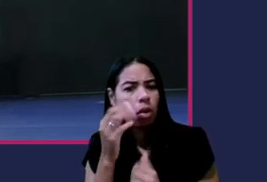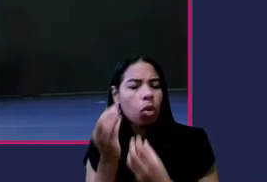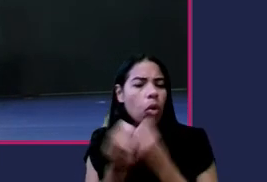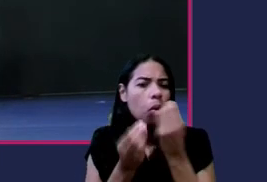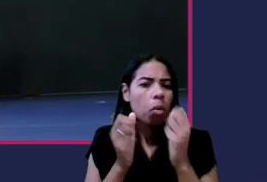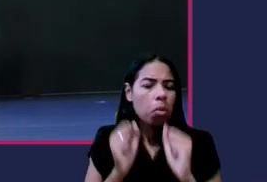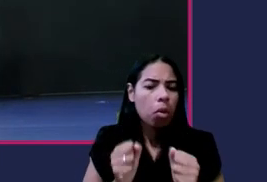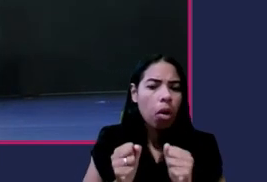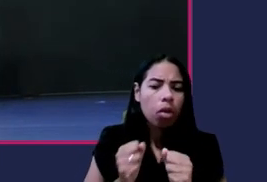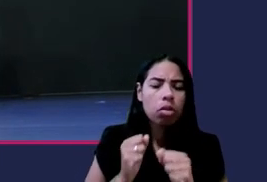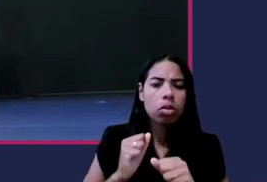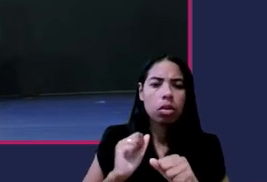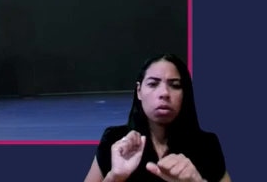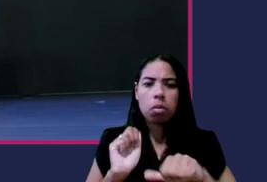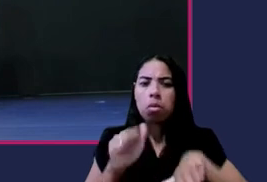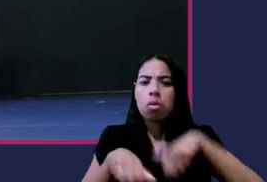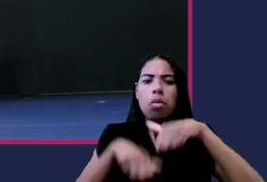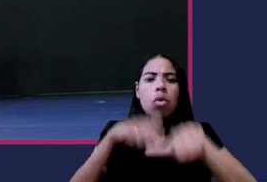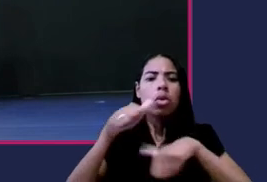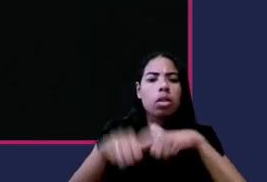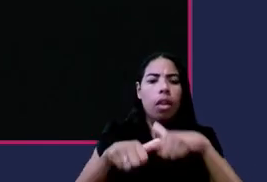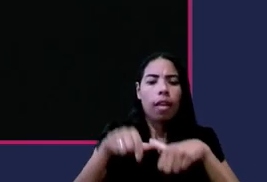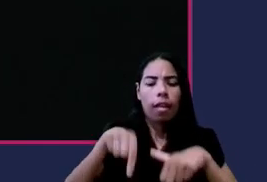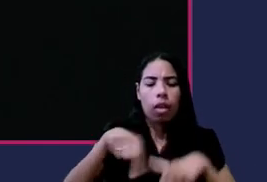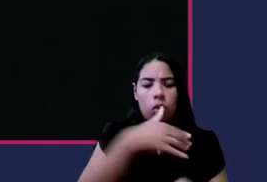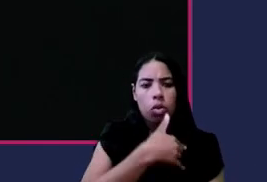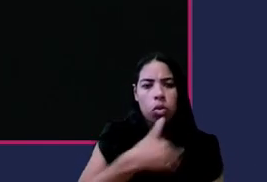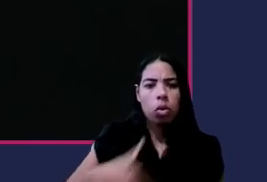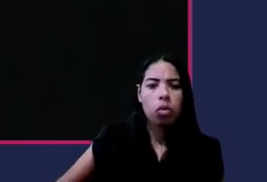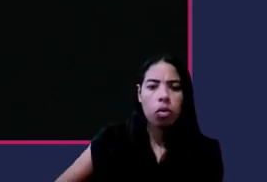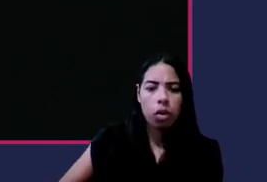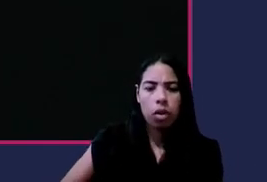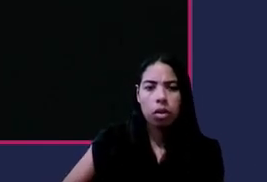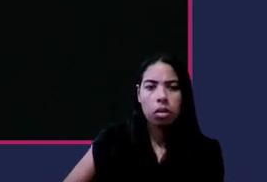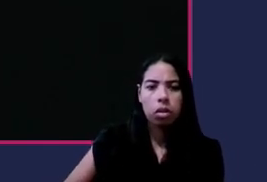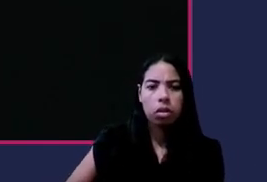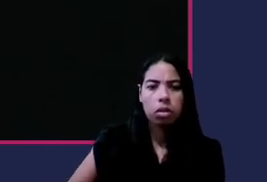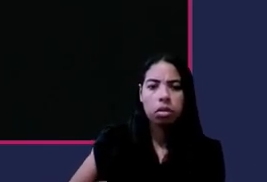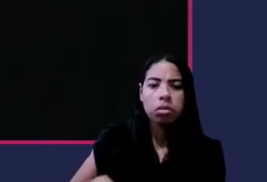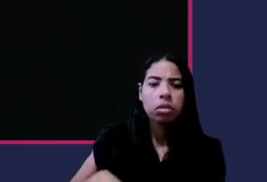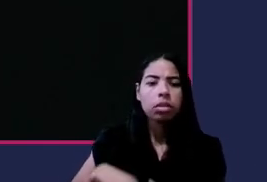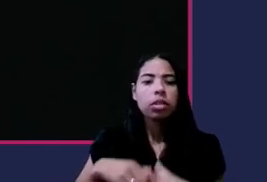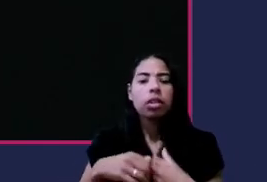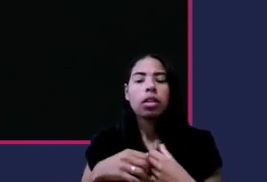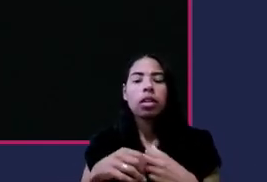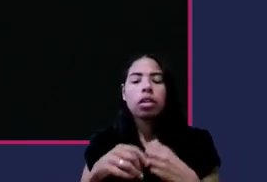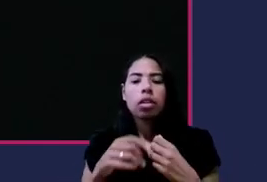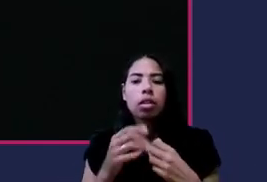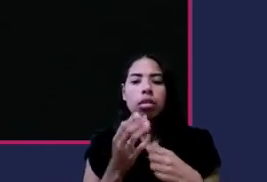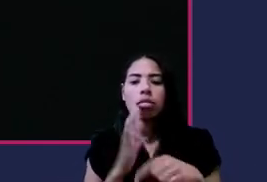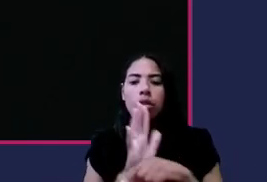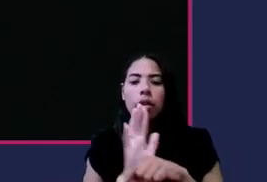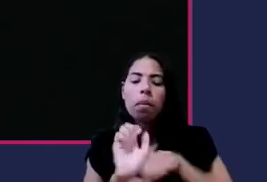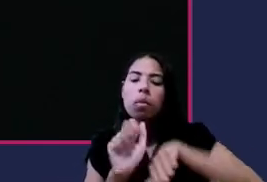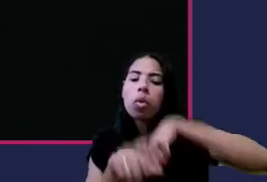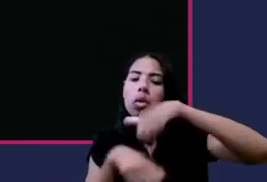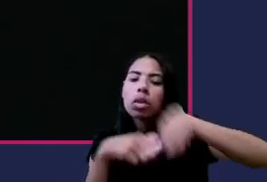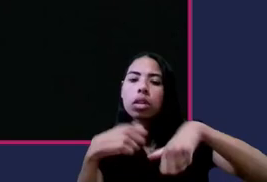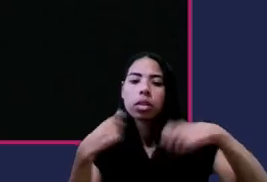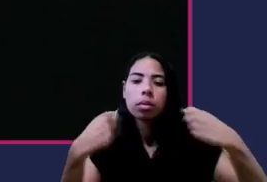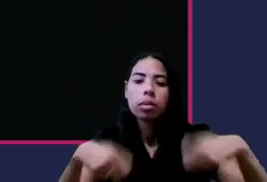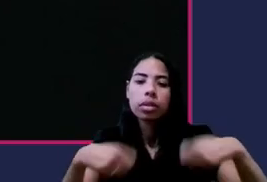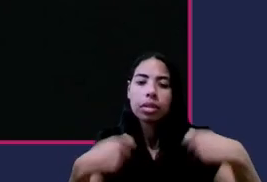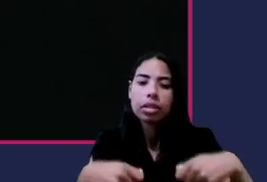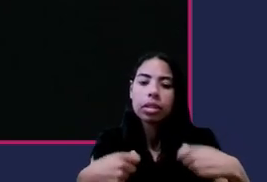we accelerate the transformation of the public machine to make the